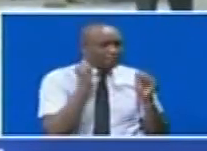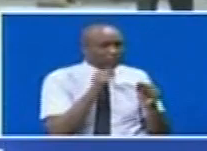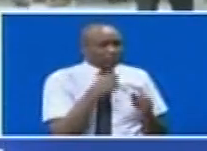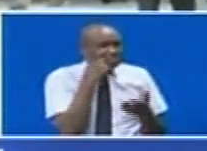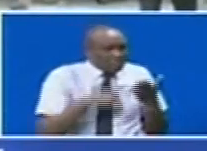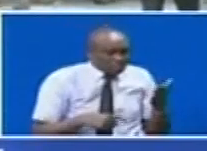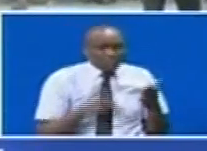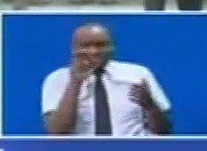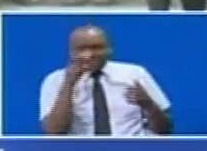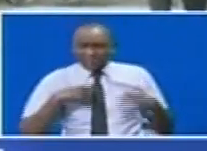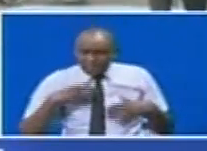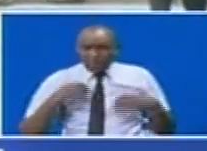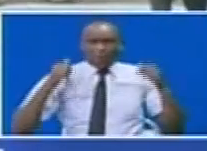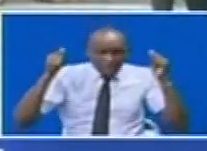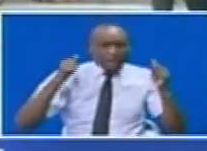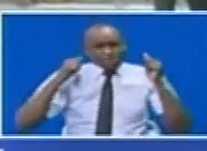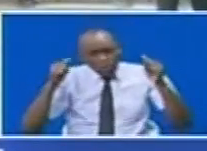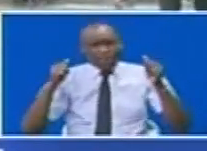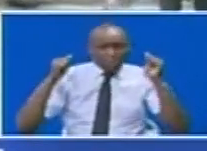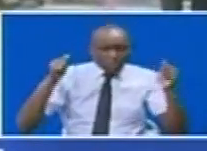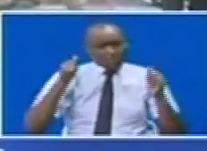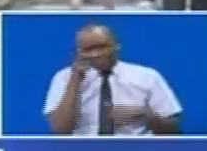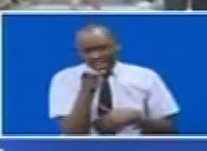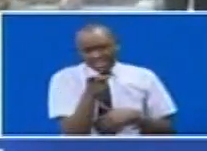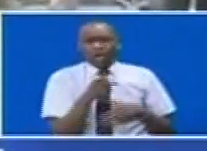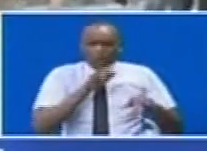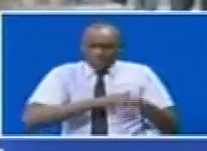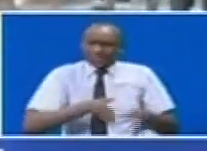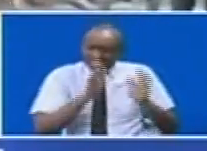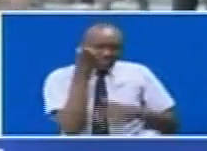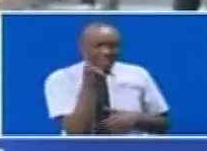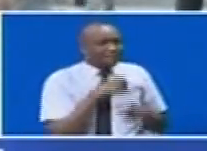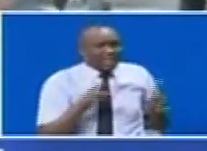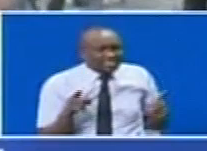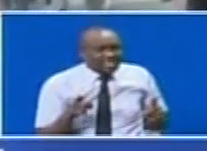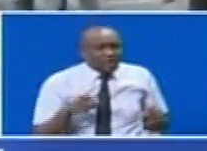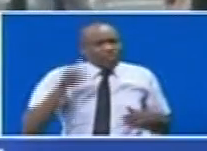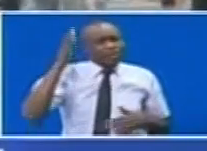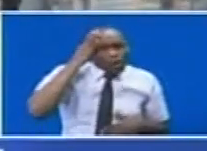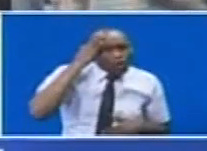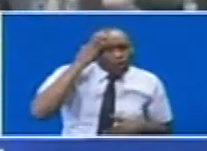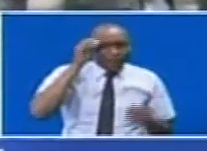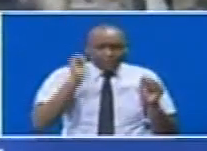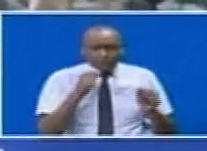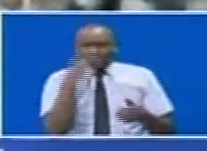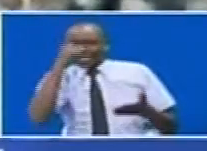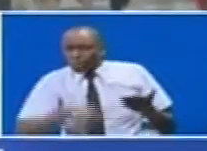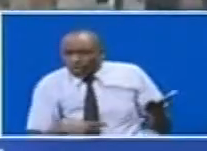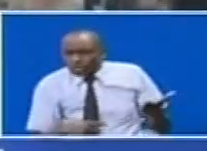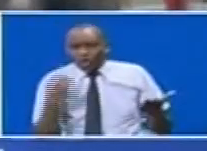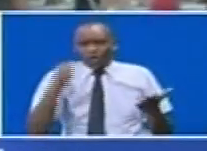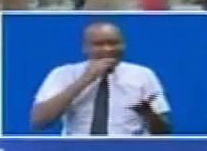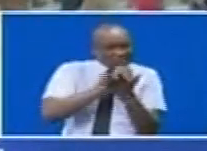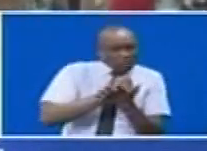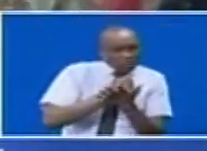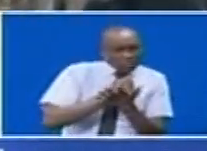We're seeing the crowds there in his support protesting in the streets of Philly, but do we know what he's likely to say? Is he likely to endorse